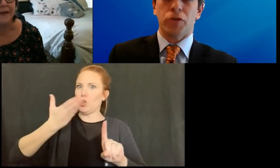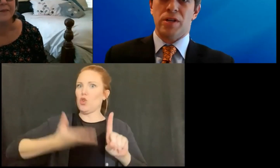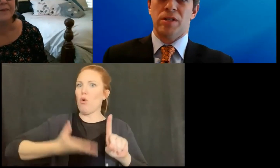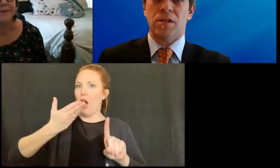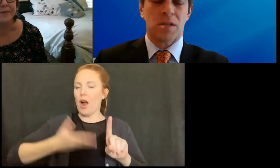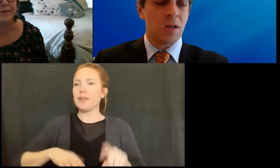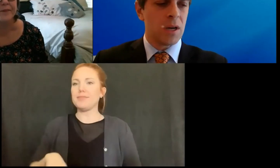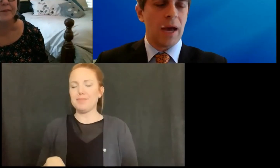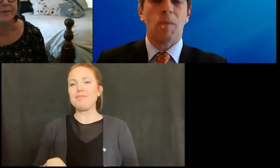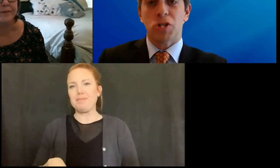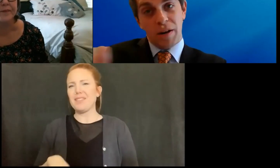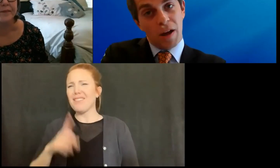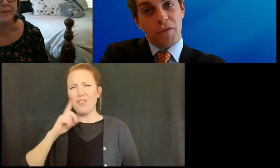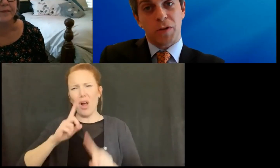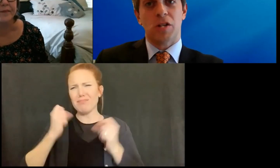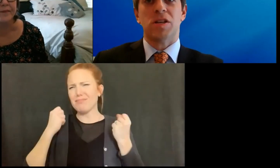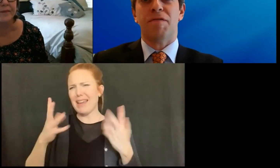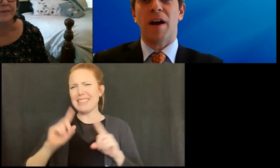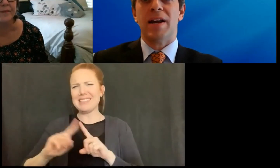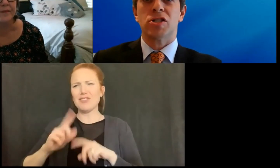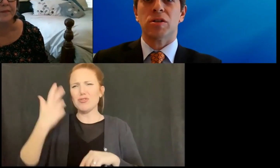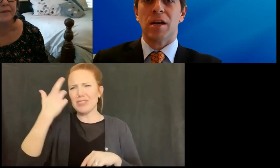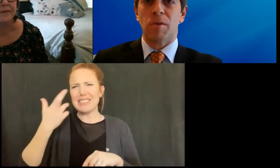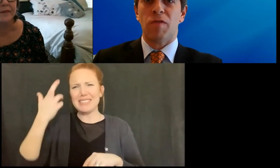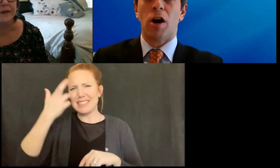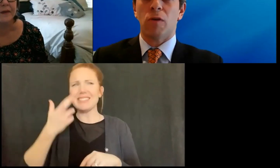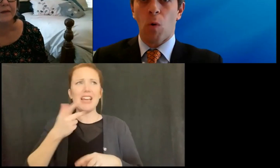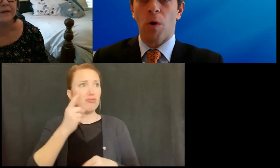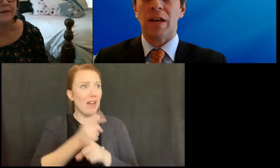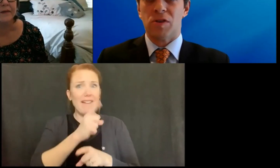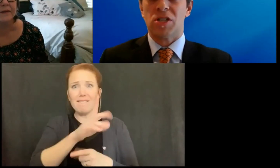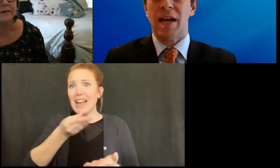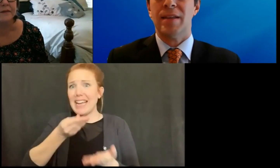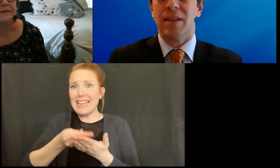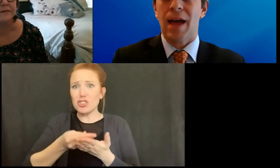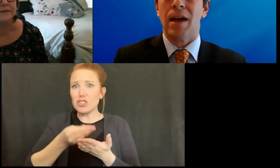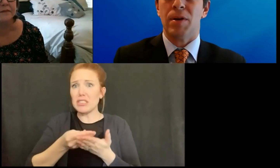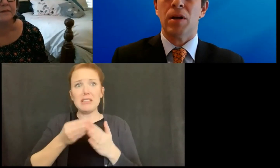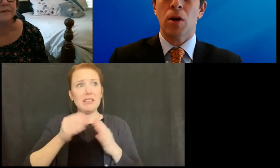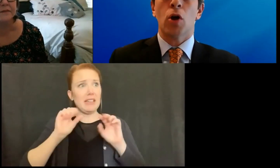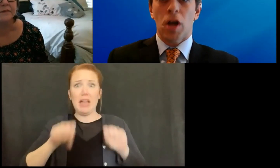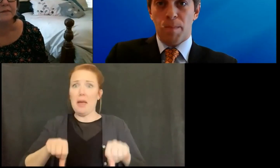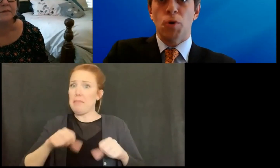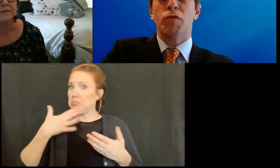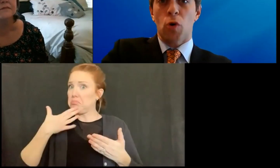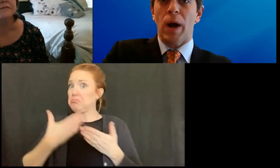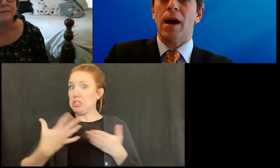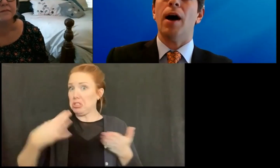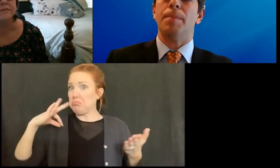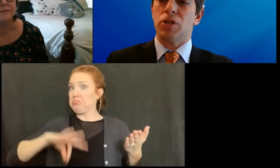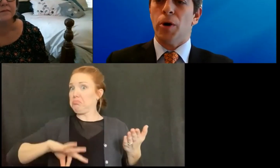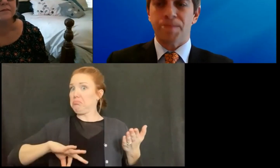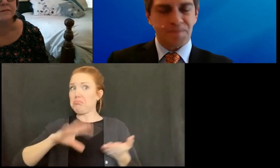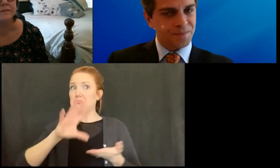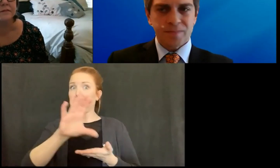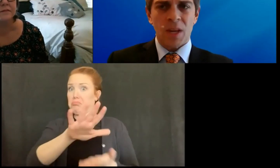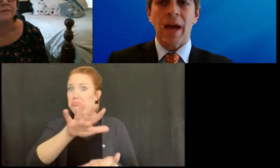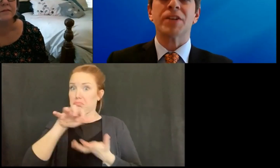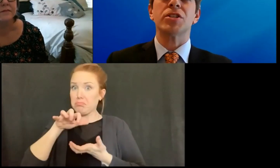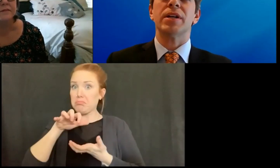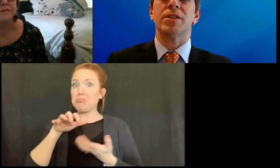for all those reasons, and also, like you said, financially, it can be very rewarding if you stay in the game and move your way up.